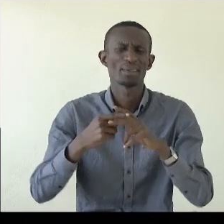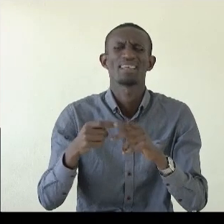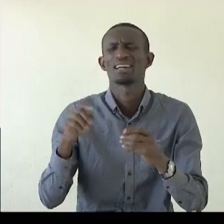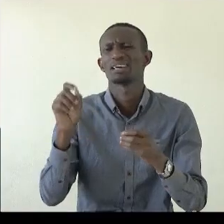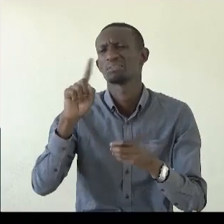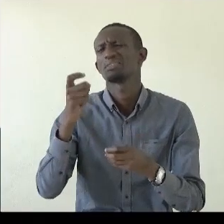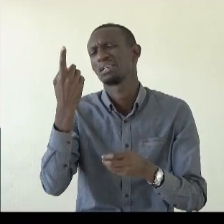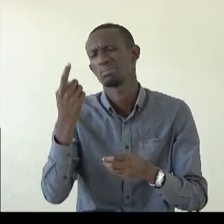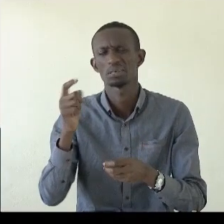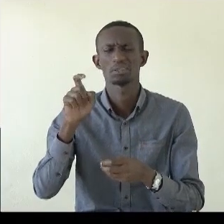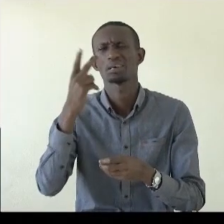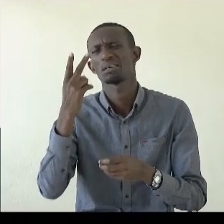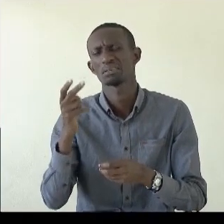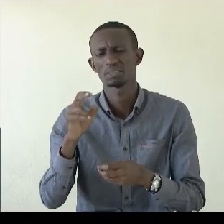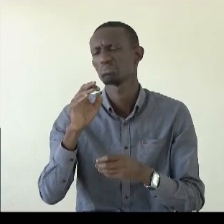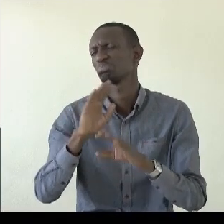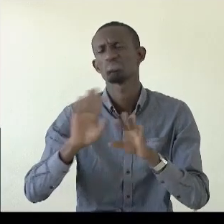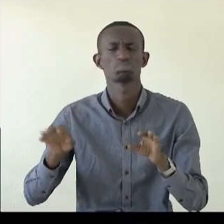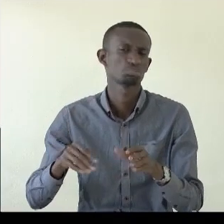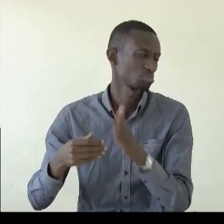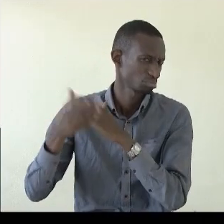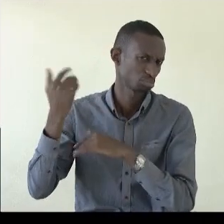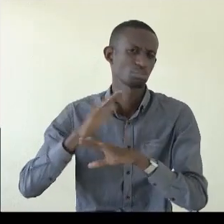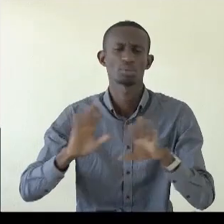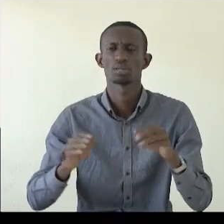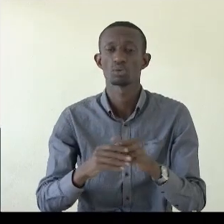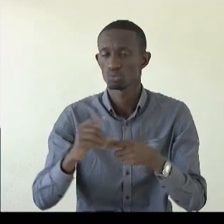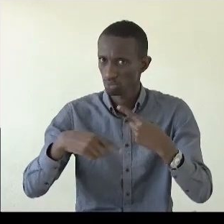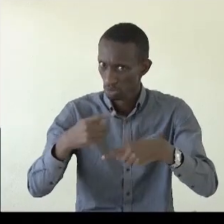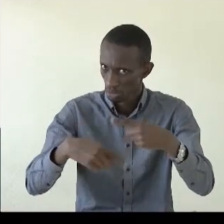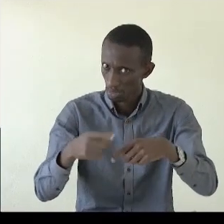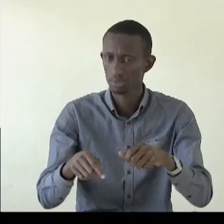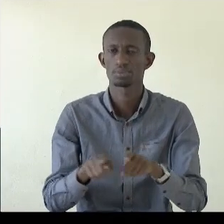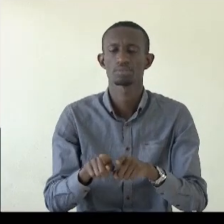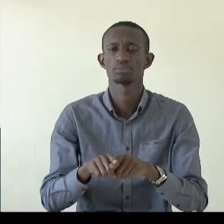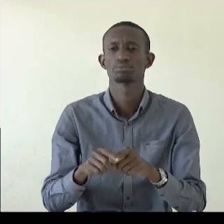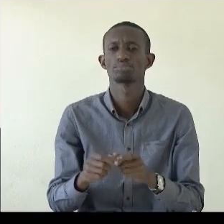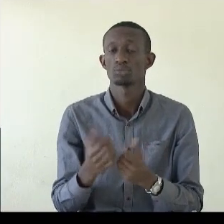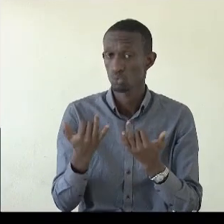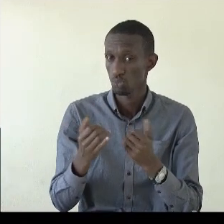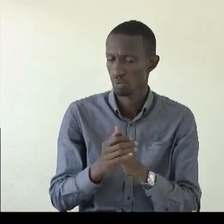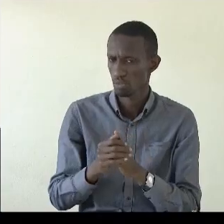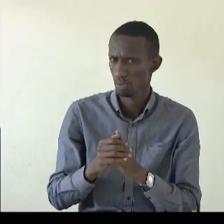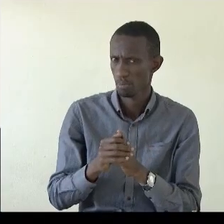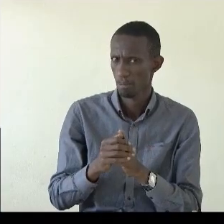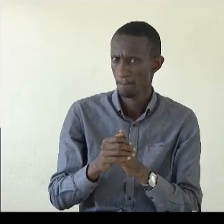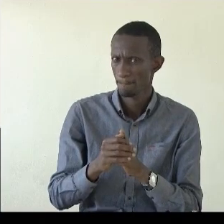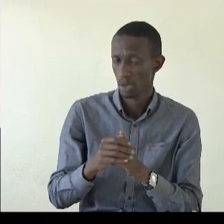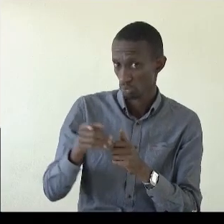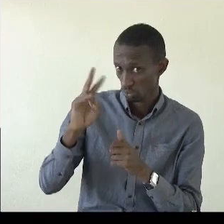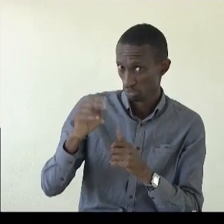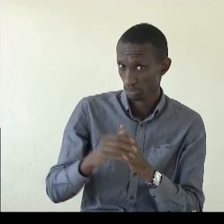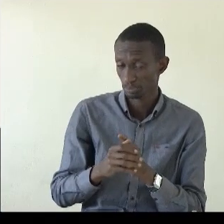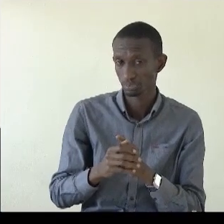number 4? I said it is a continuation of the previous lesson. So we had answered some other questions. So